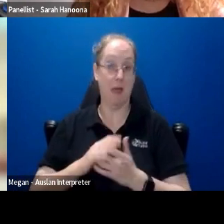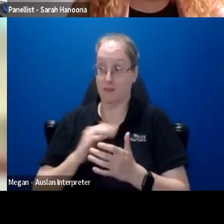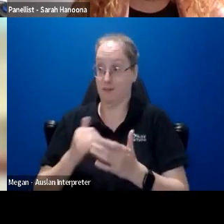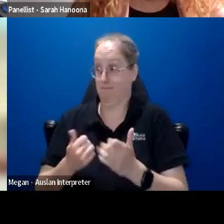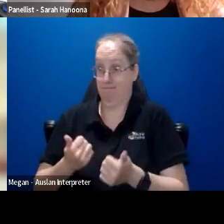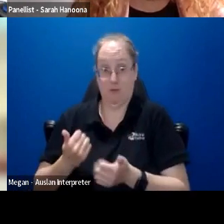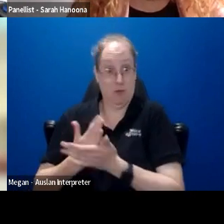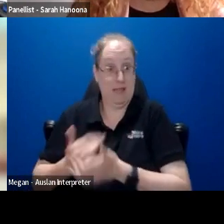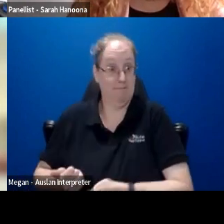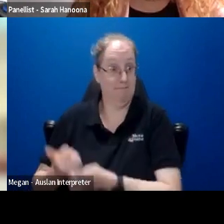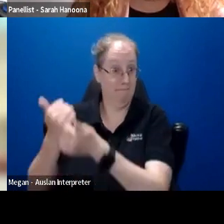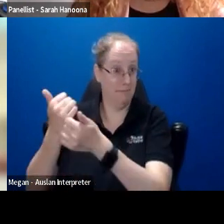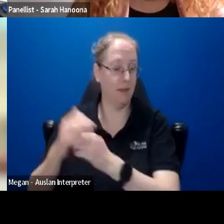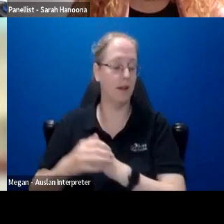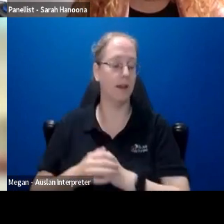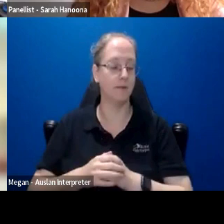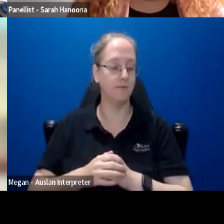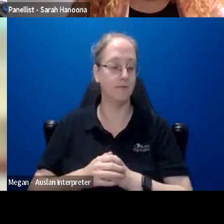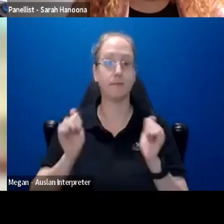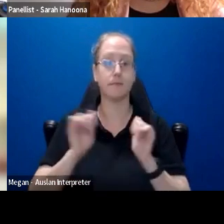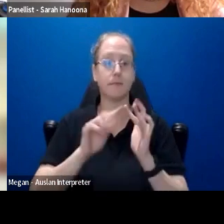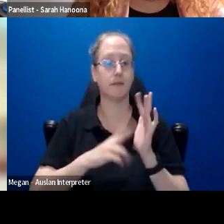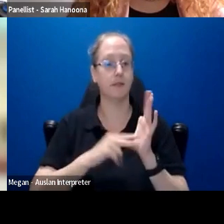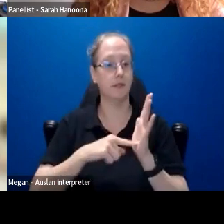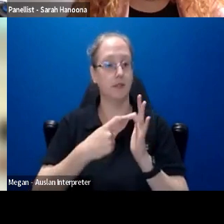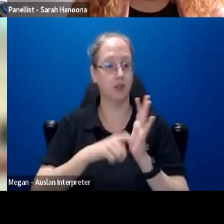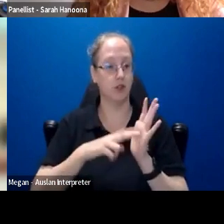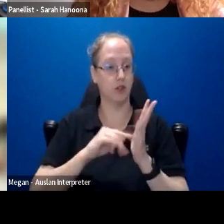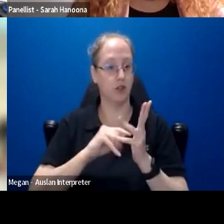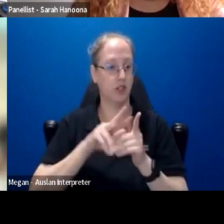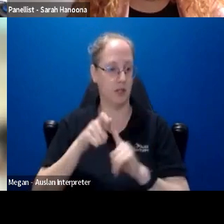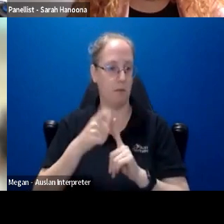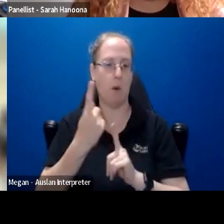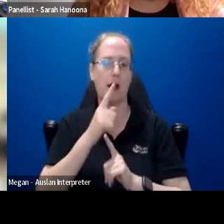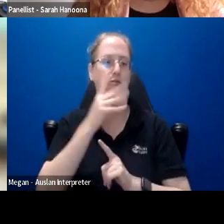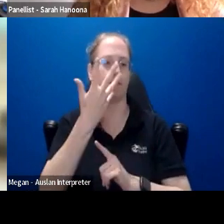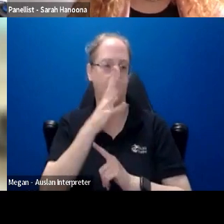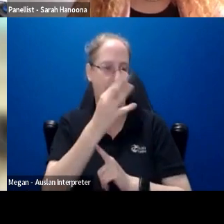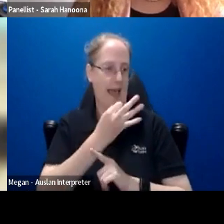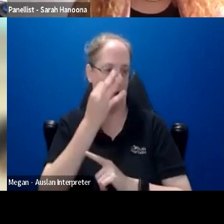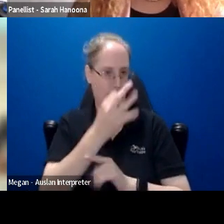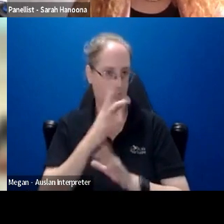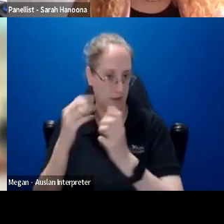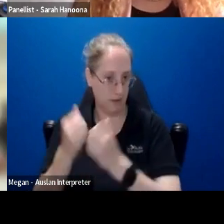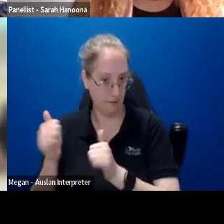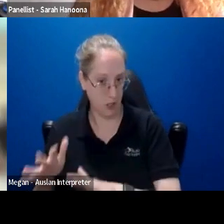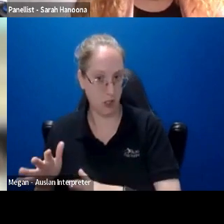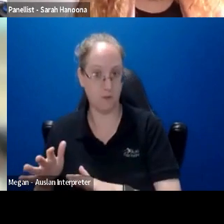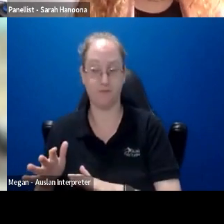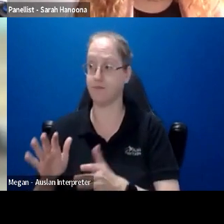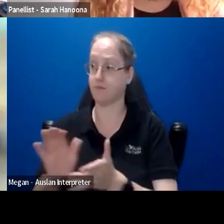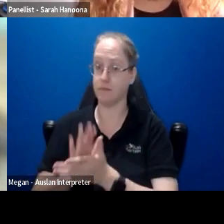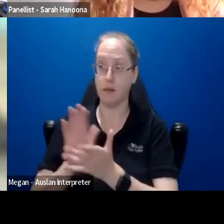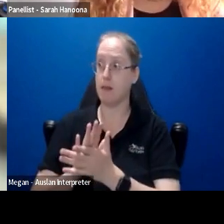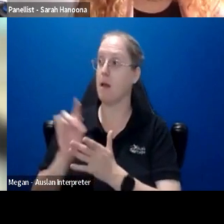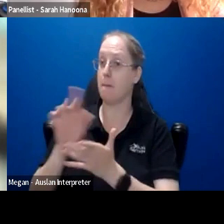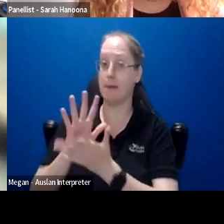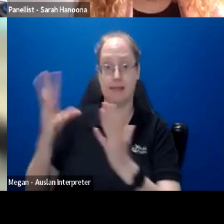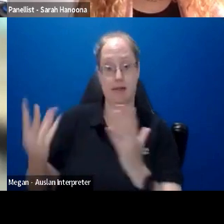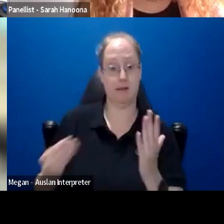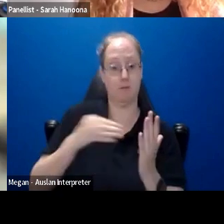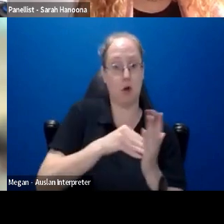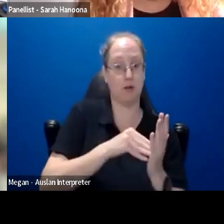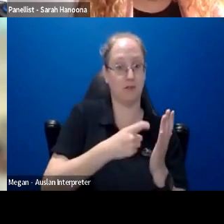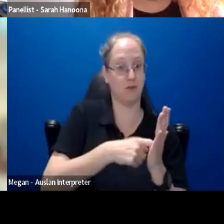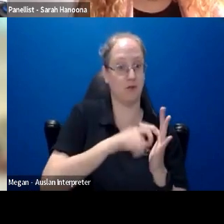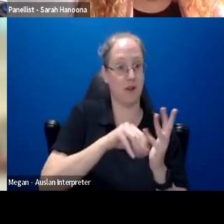when I did finish my internship after completing 150 hours, I was happy. I was like, I can add something to my resume now. But luckily,